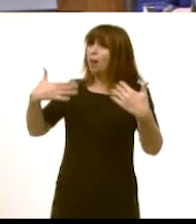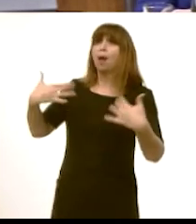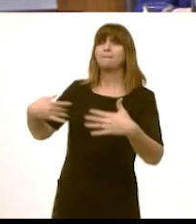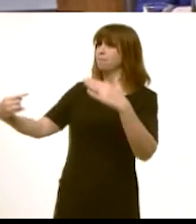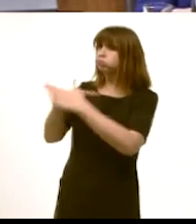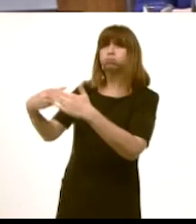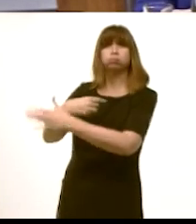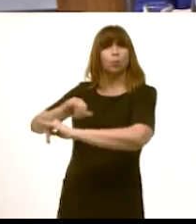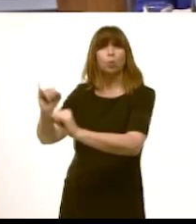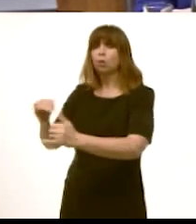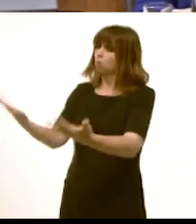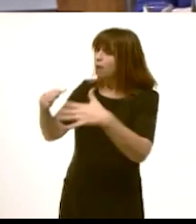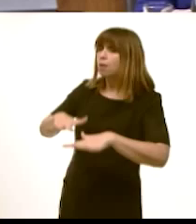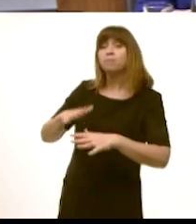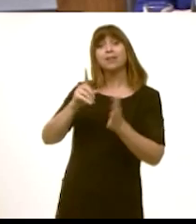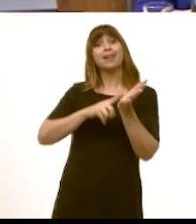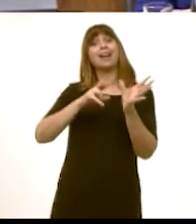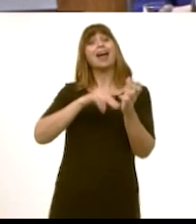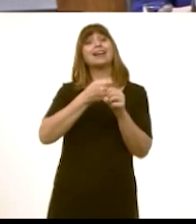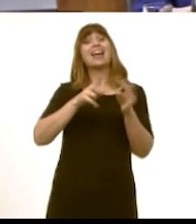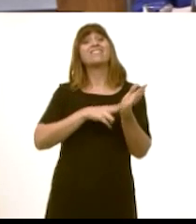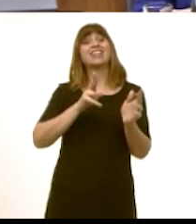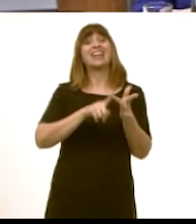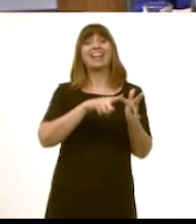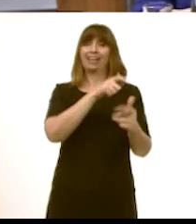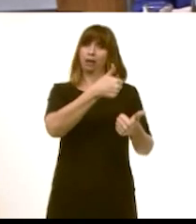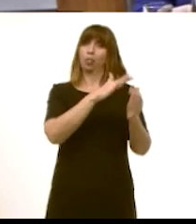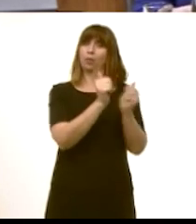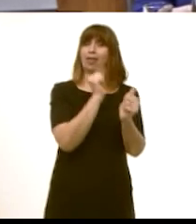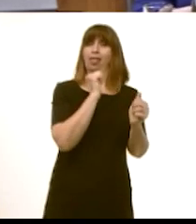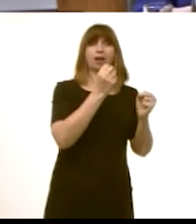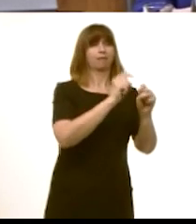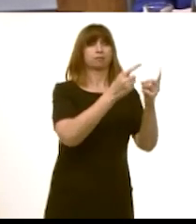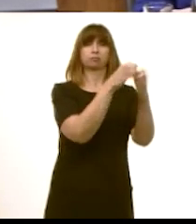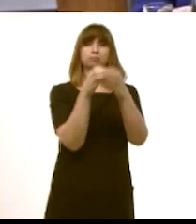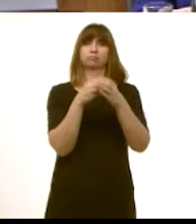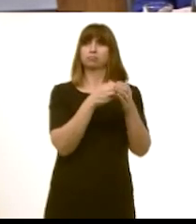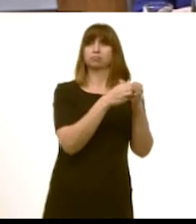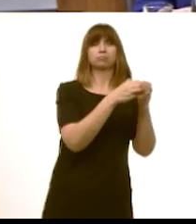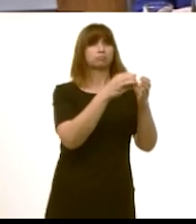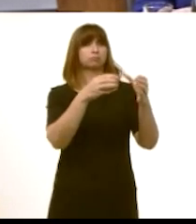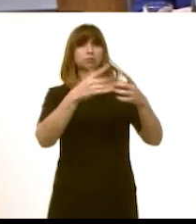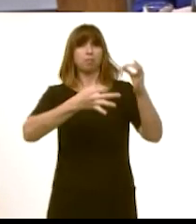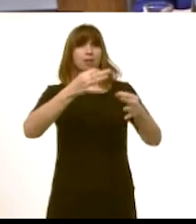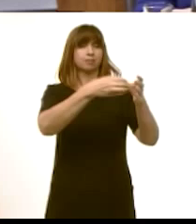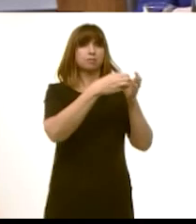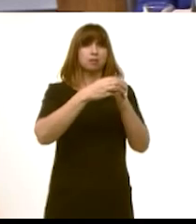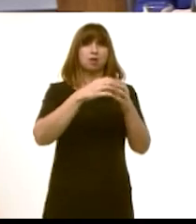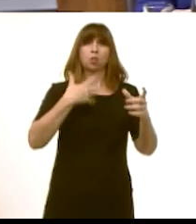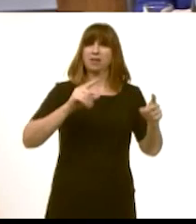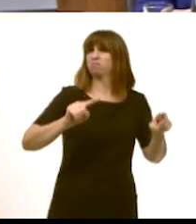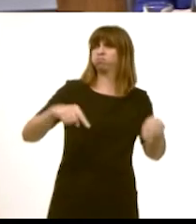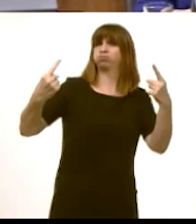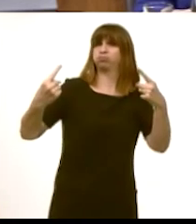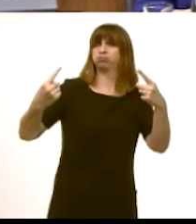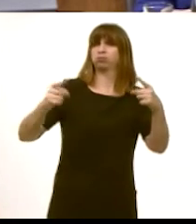do pay tribute to those, for example, who were in Llangefni over the weekend. And I know it was a multi-party and no-party event that took on extremists of the far right